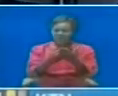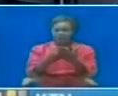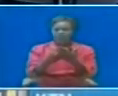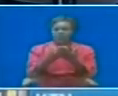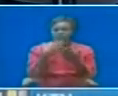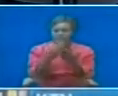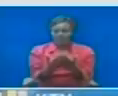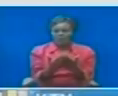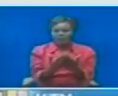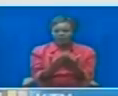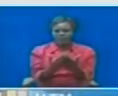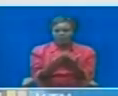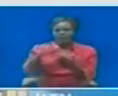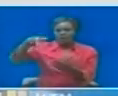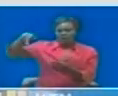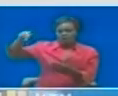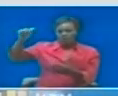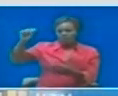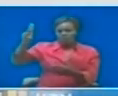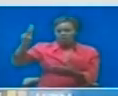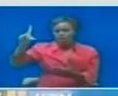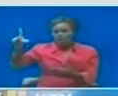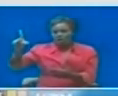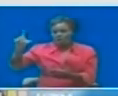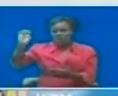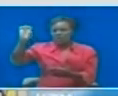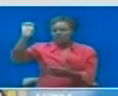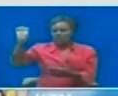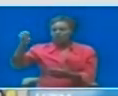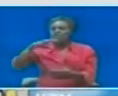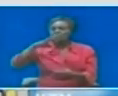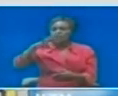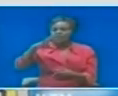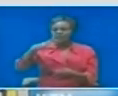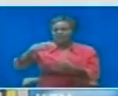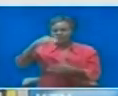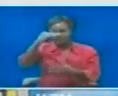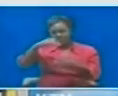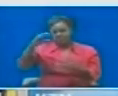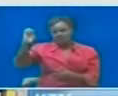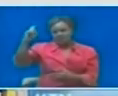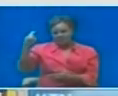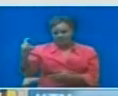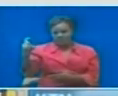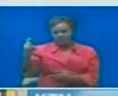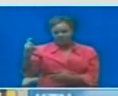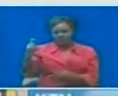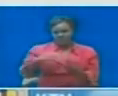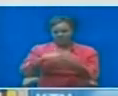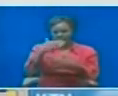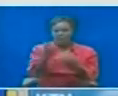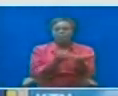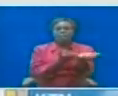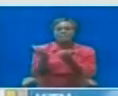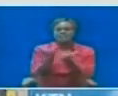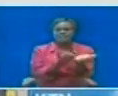having you. Paul Achar, an executive speech coach who was speaking to us about the business of speaking. Up next is business news.